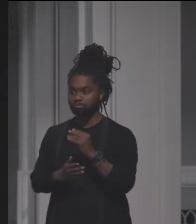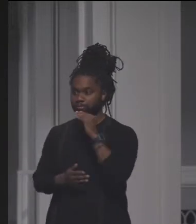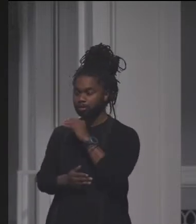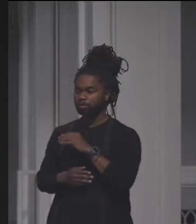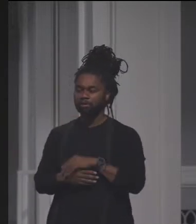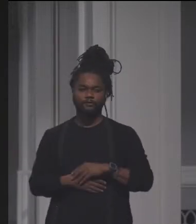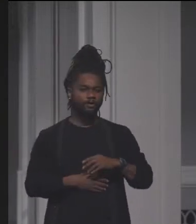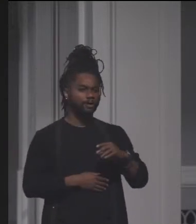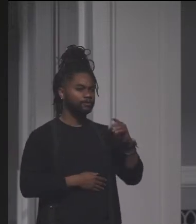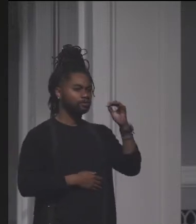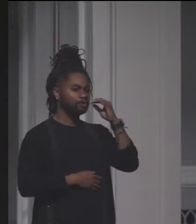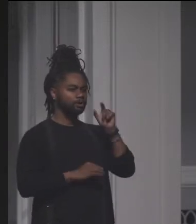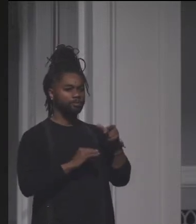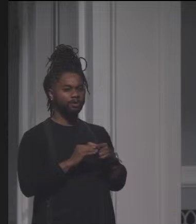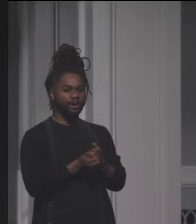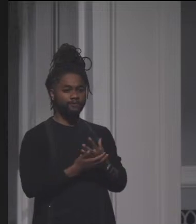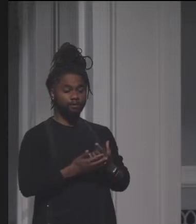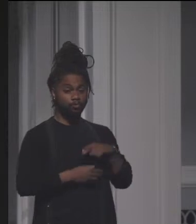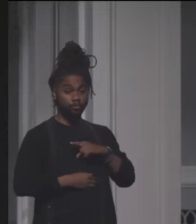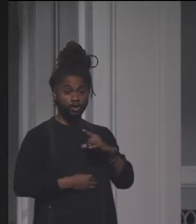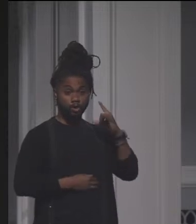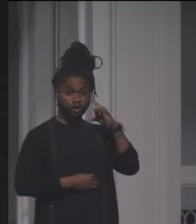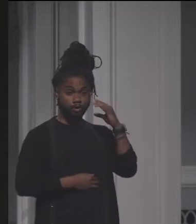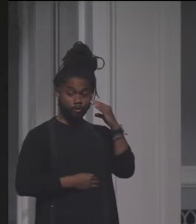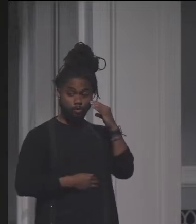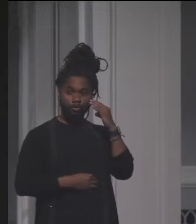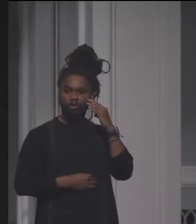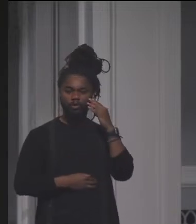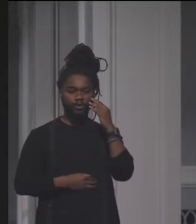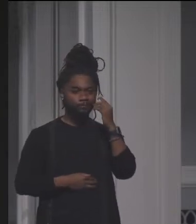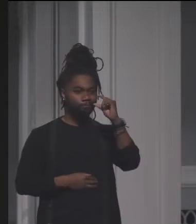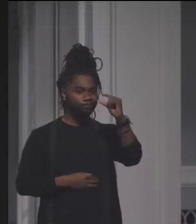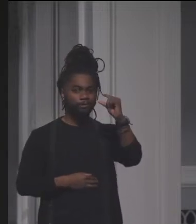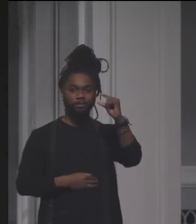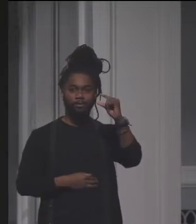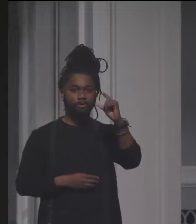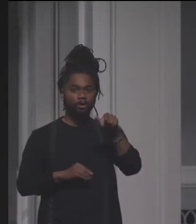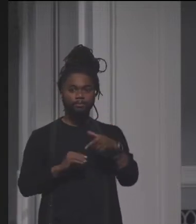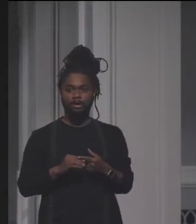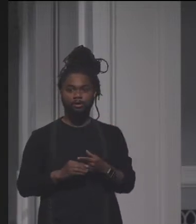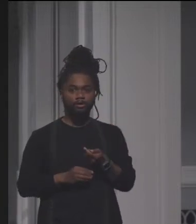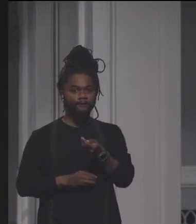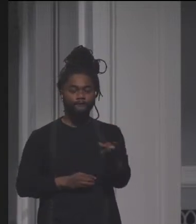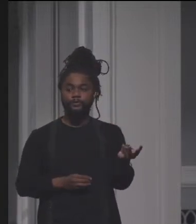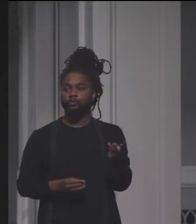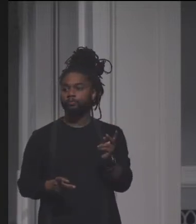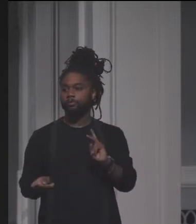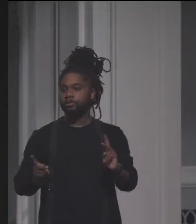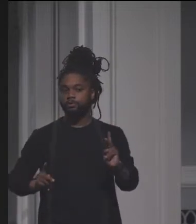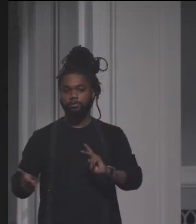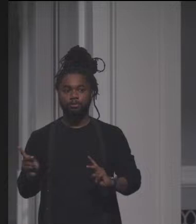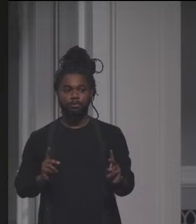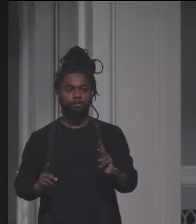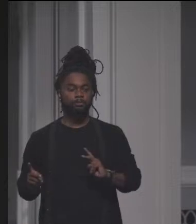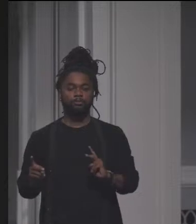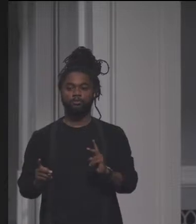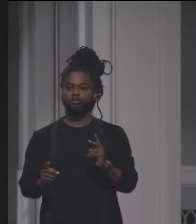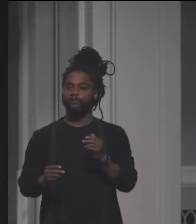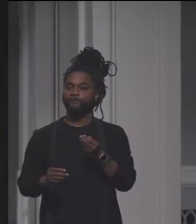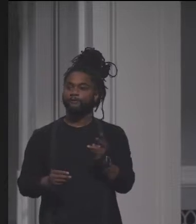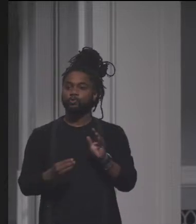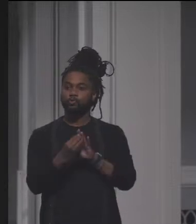that we know so little about so few people in this era. There's so few written